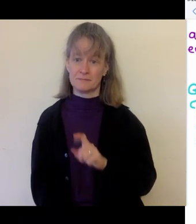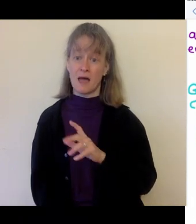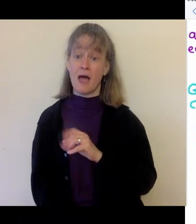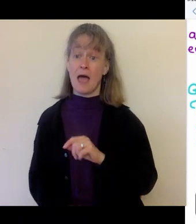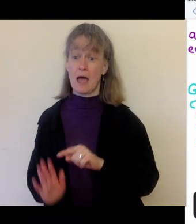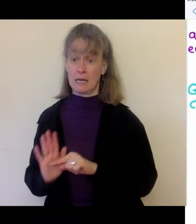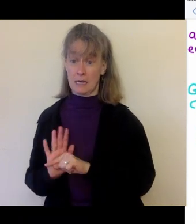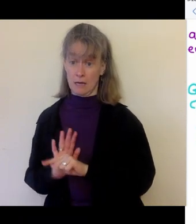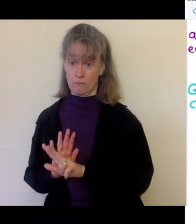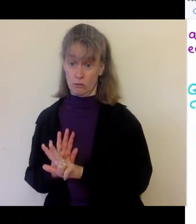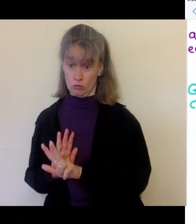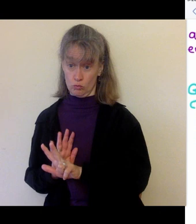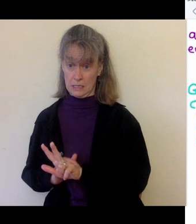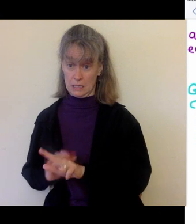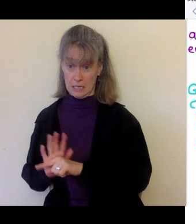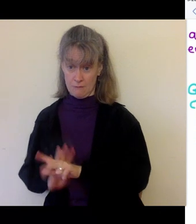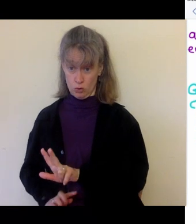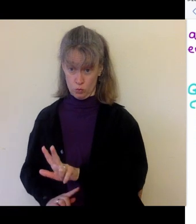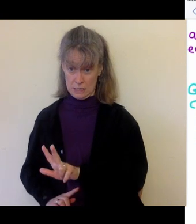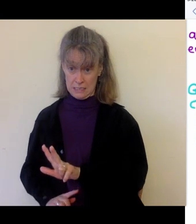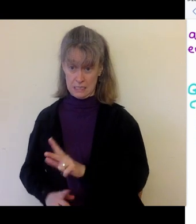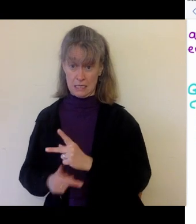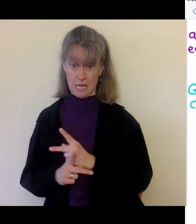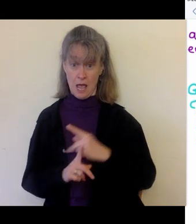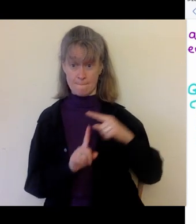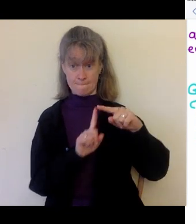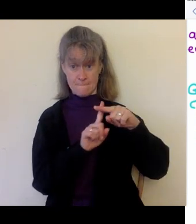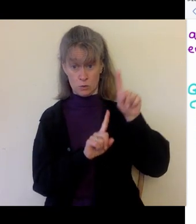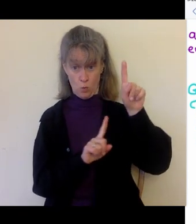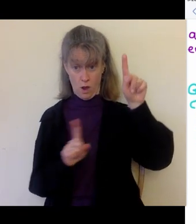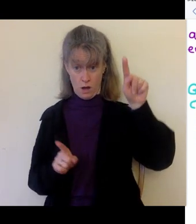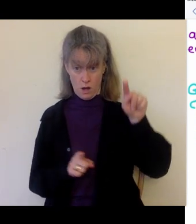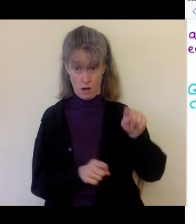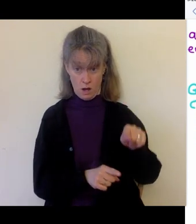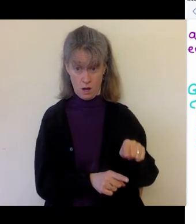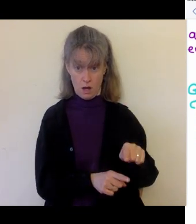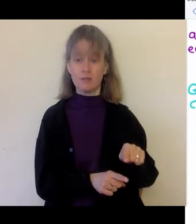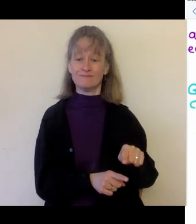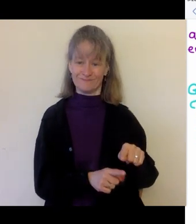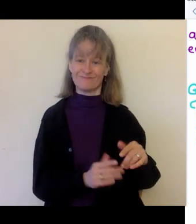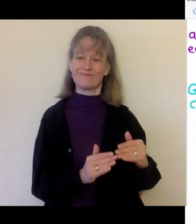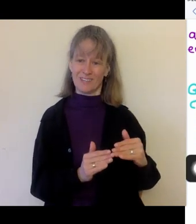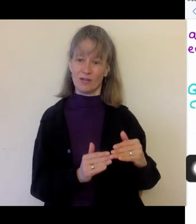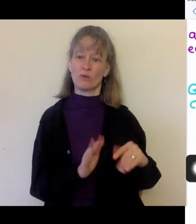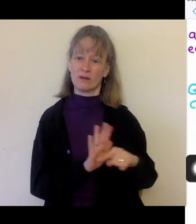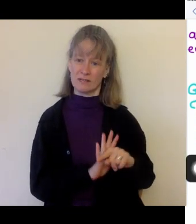3 times positive 1 is negative 3.